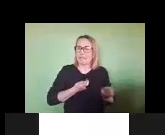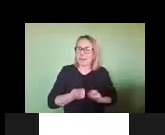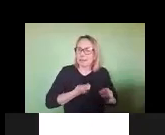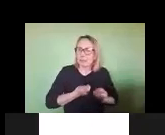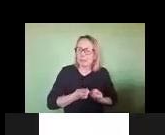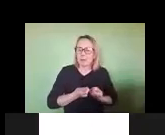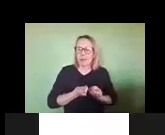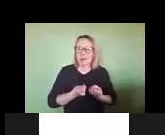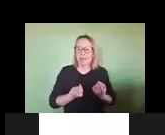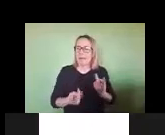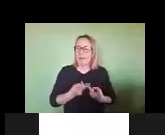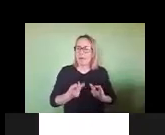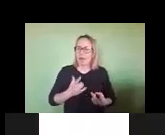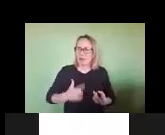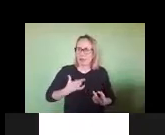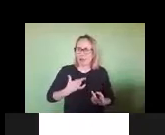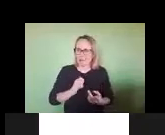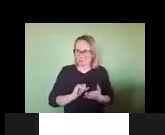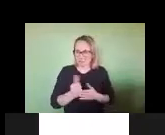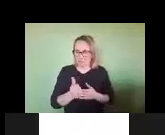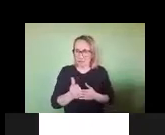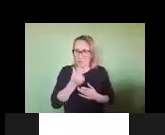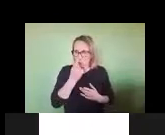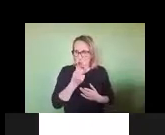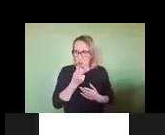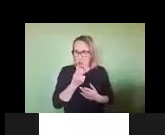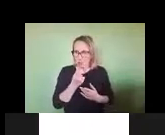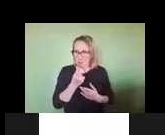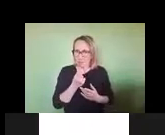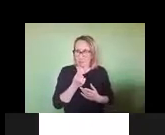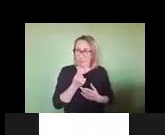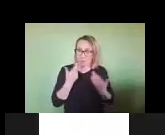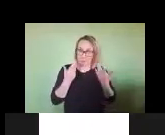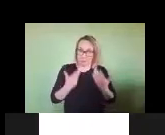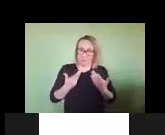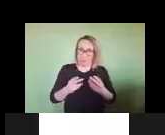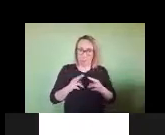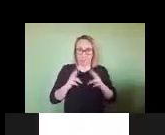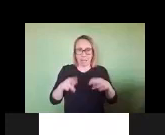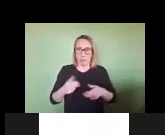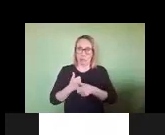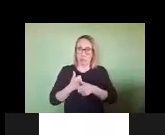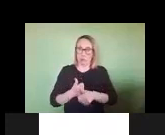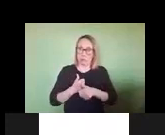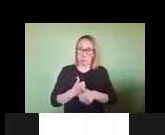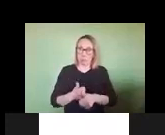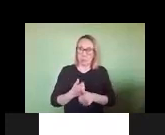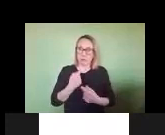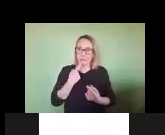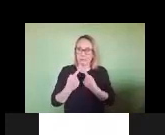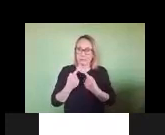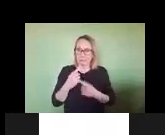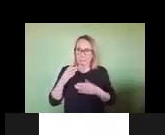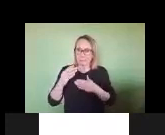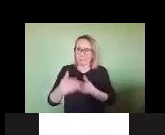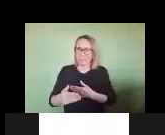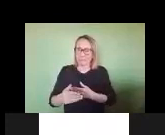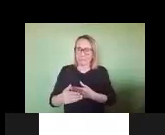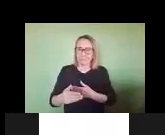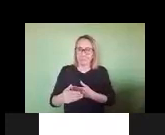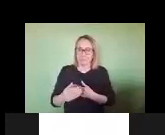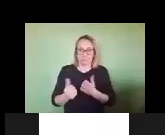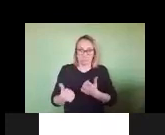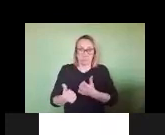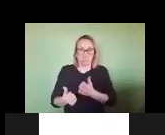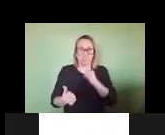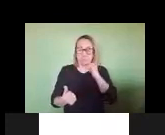other life skills. Currently, we're running a housing support clinic. The big plus, especially for highlighting our